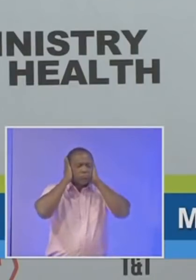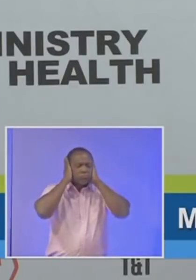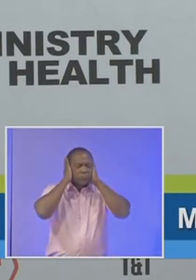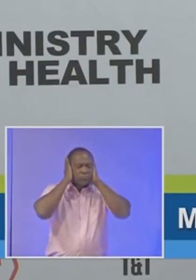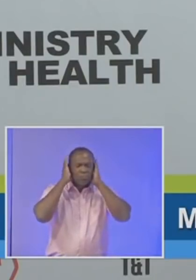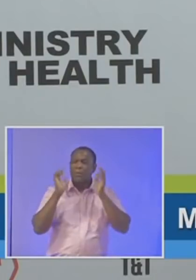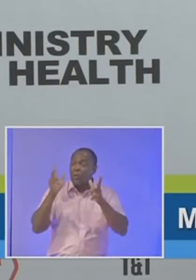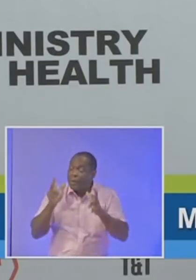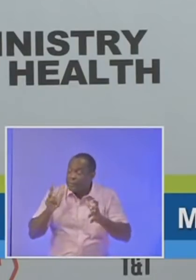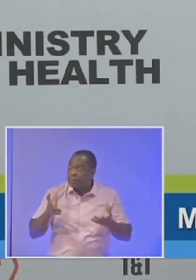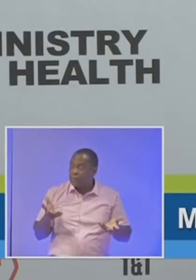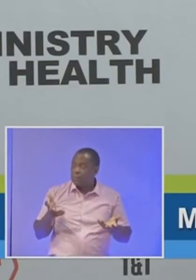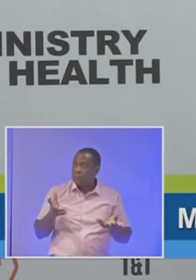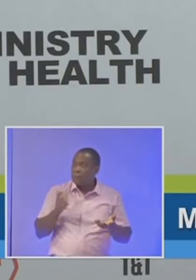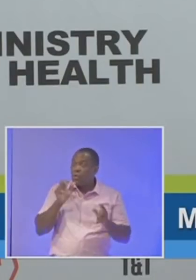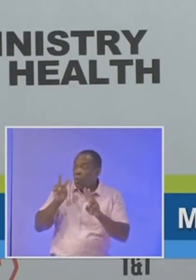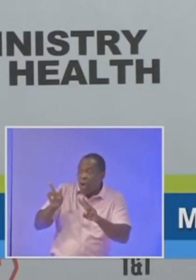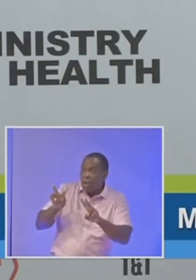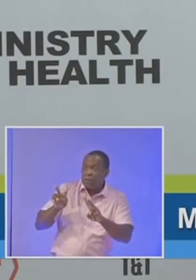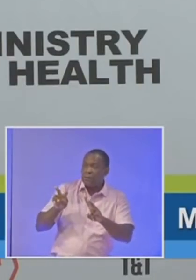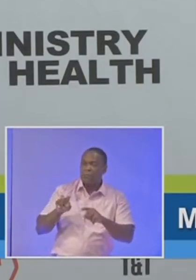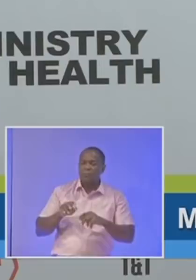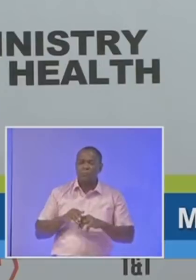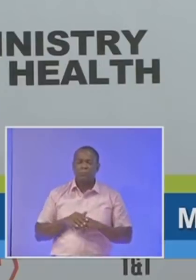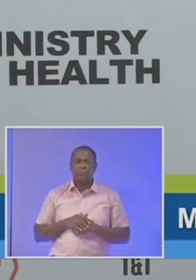value your health and get vaccinated today.